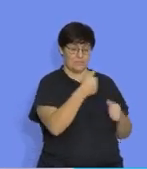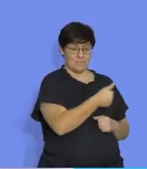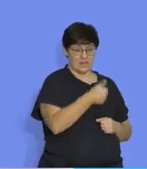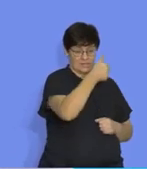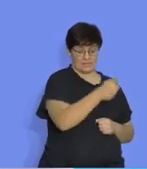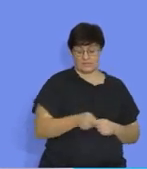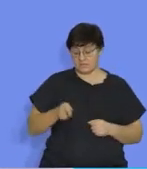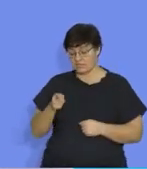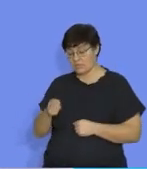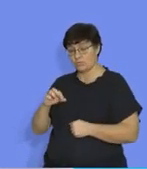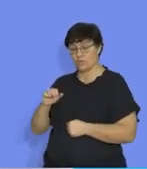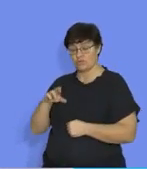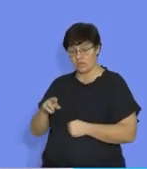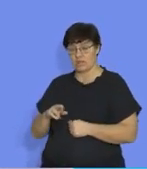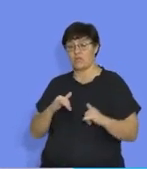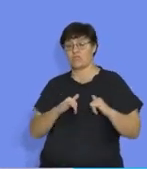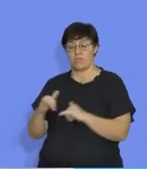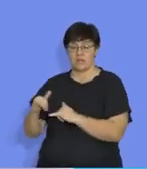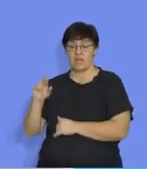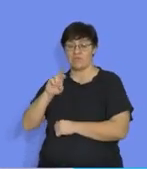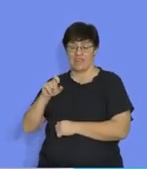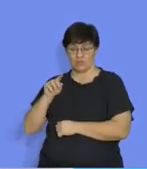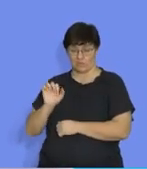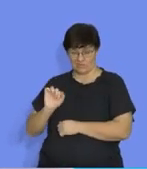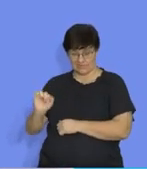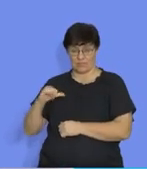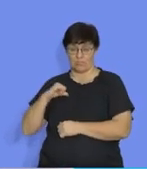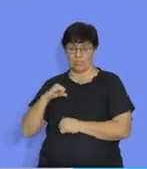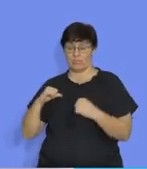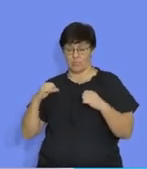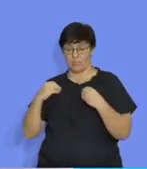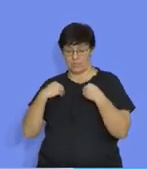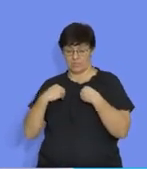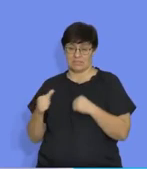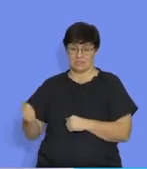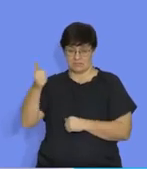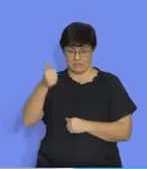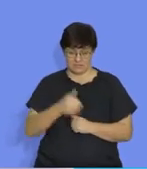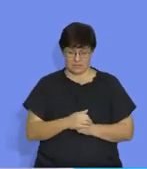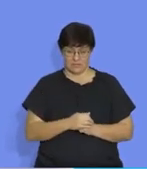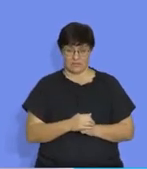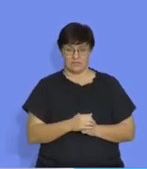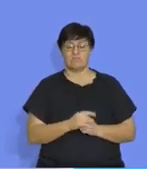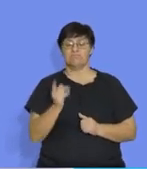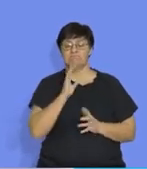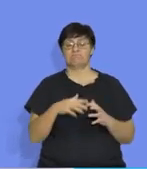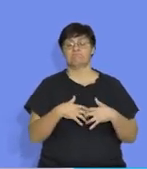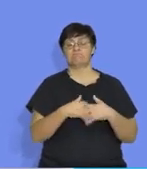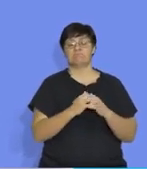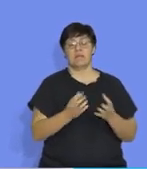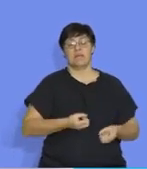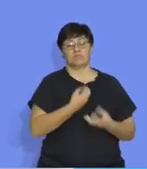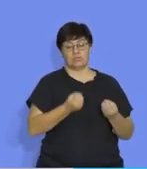property, and geometric sequence has common ratio as its property. We are going to then